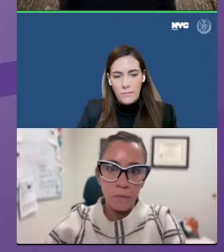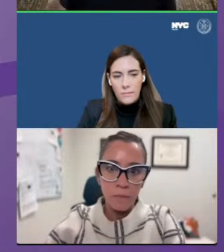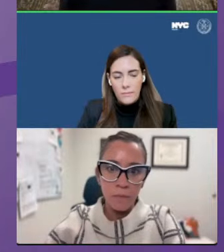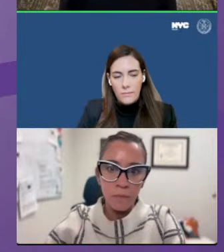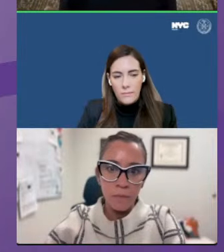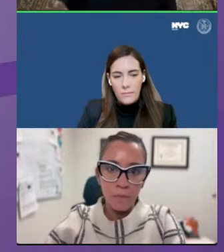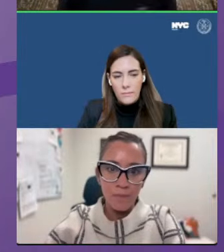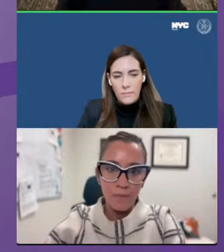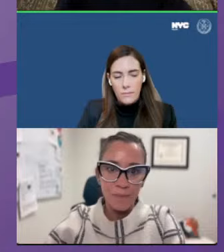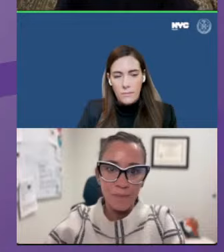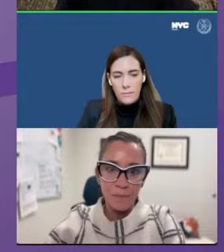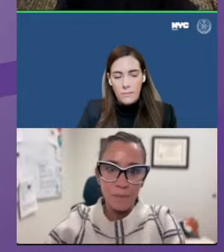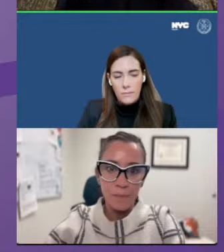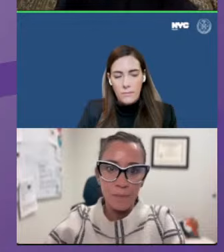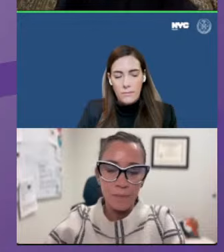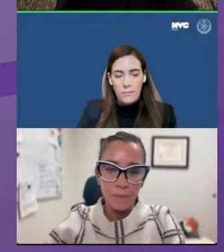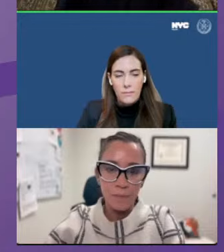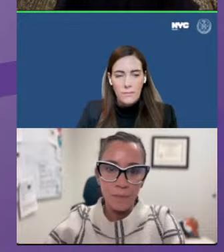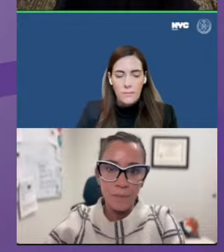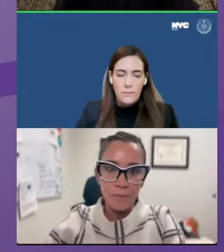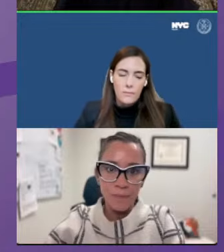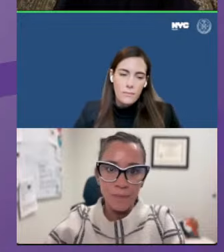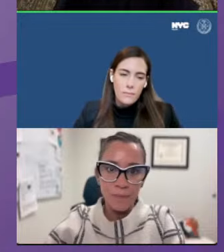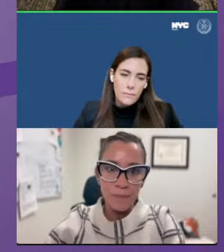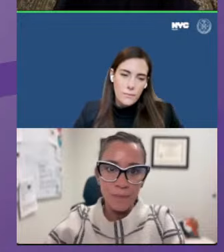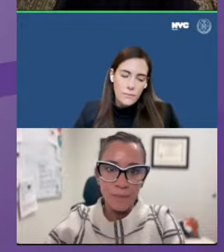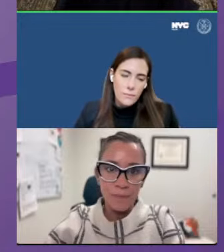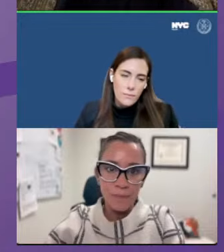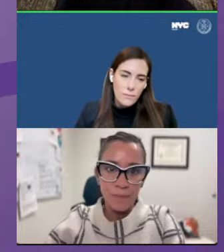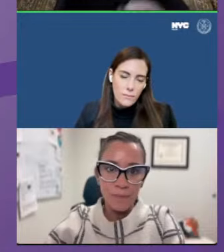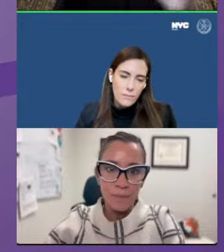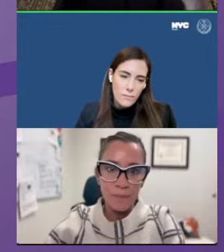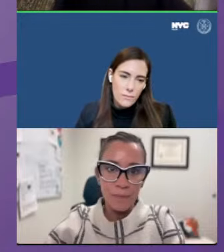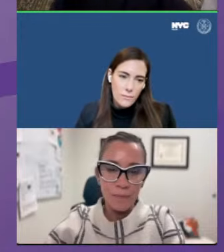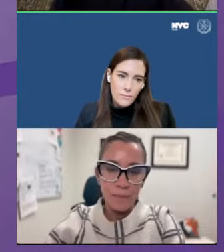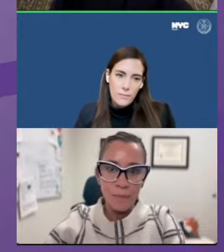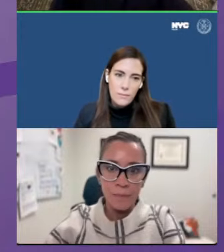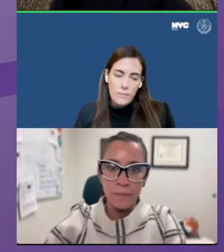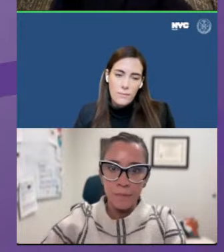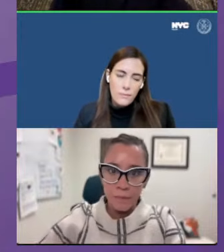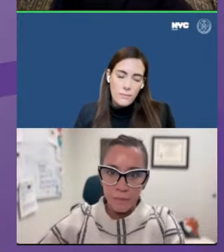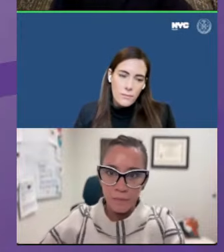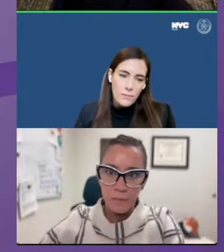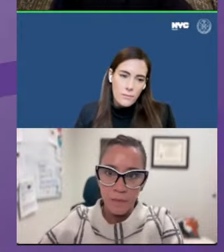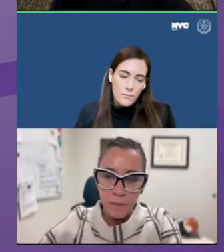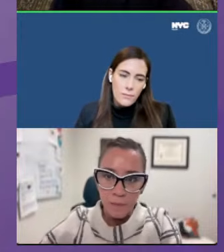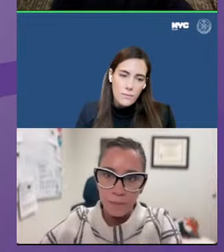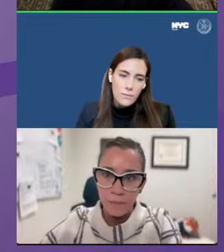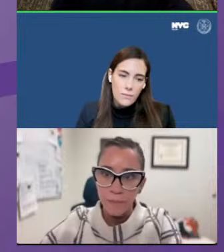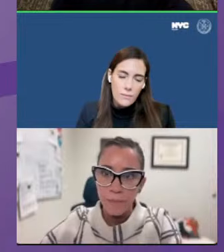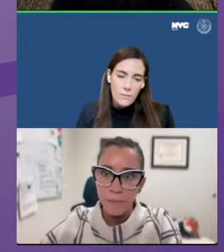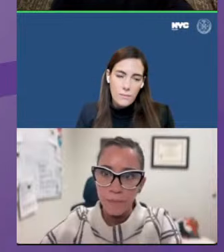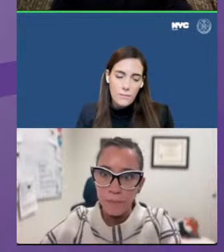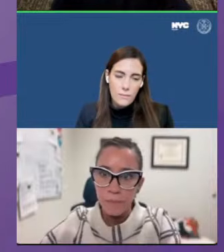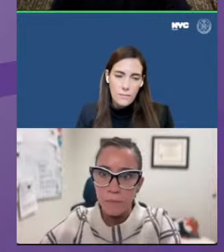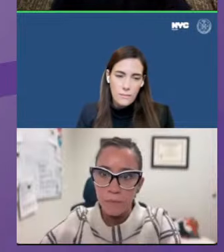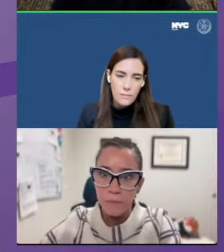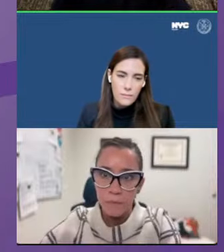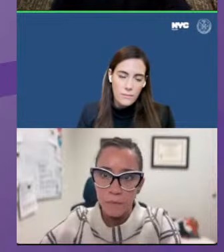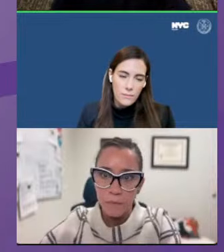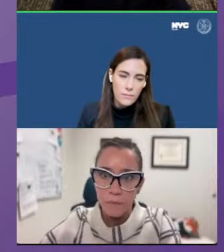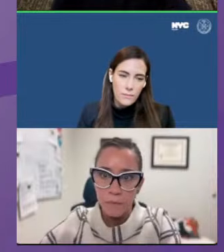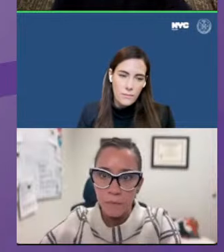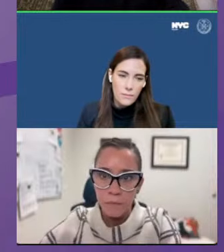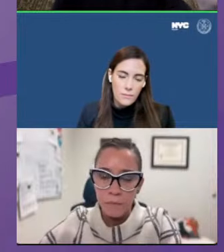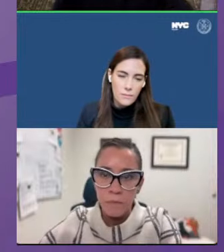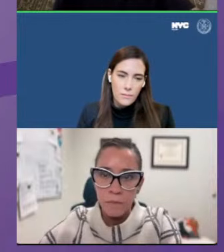has categorically shown that in the bodies of people with long COVID, there is persistent